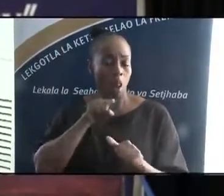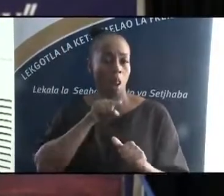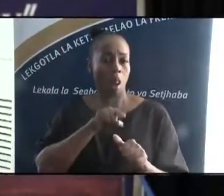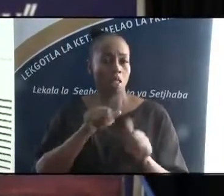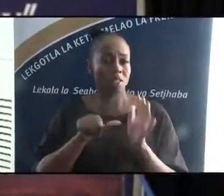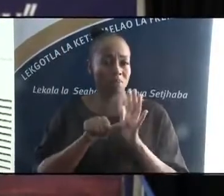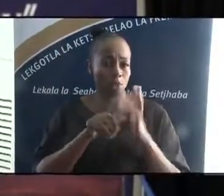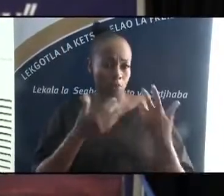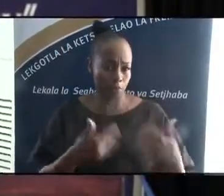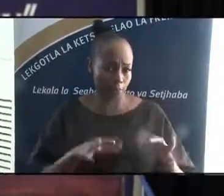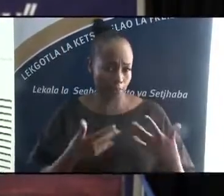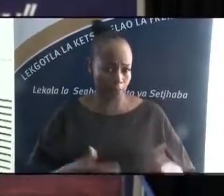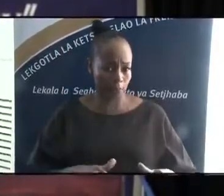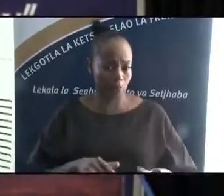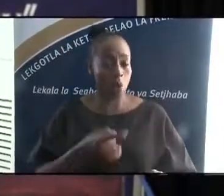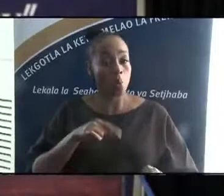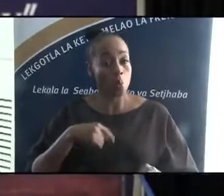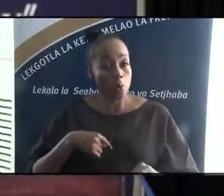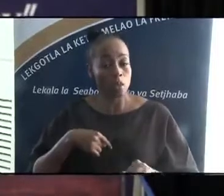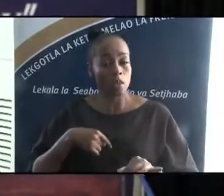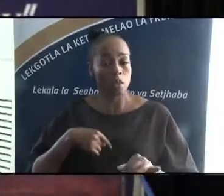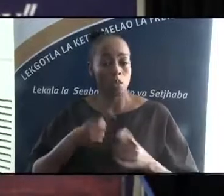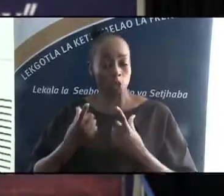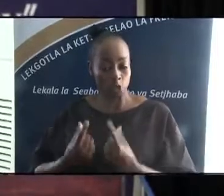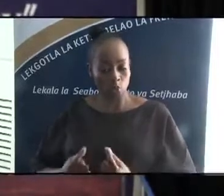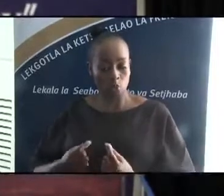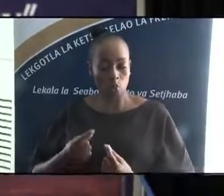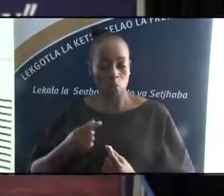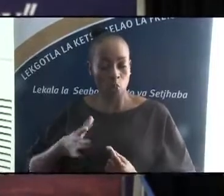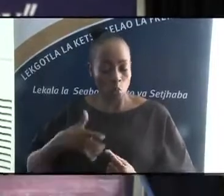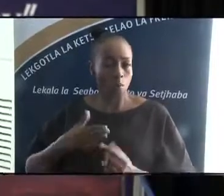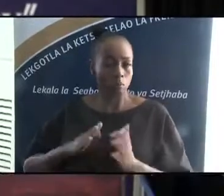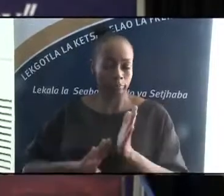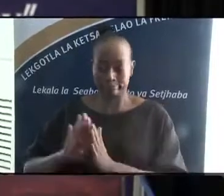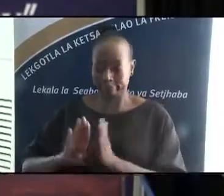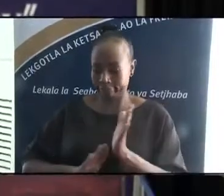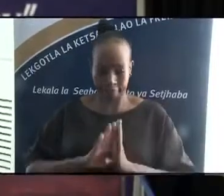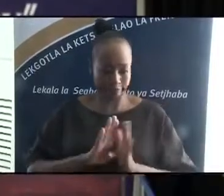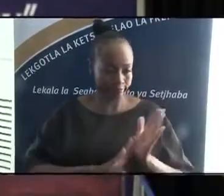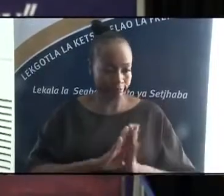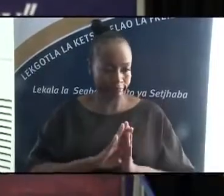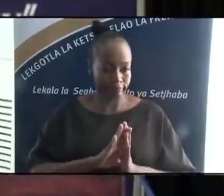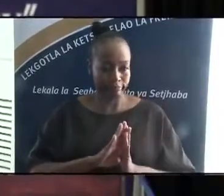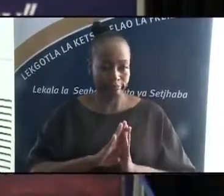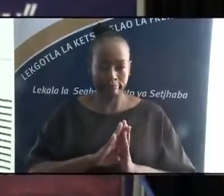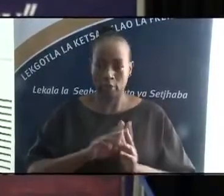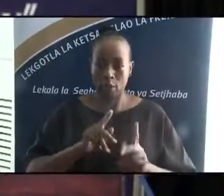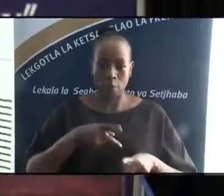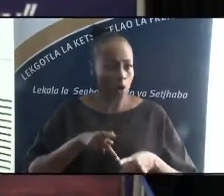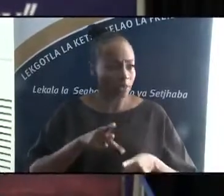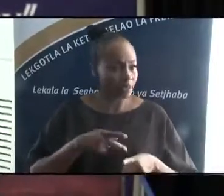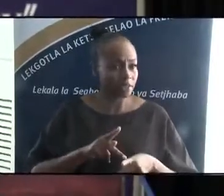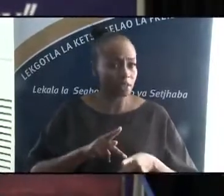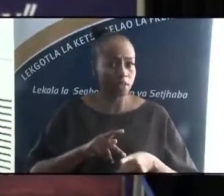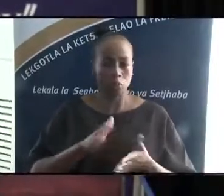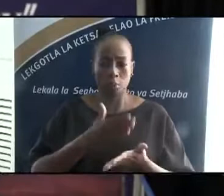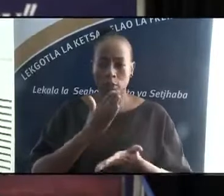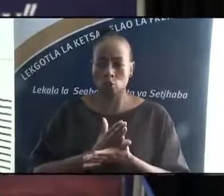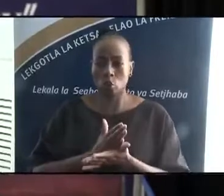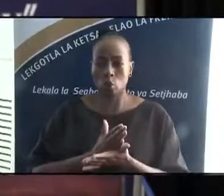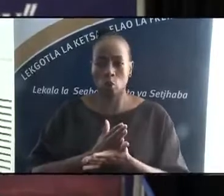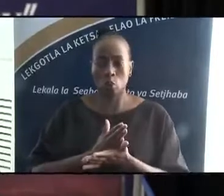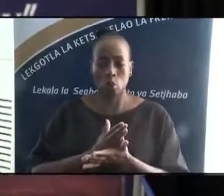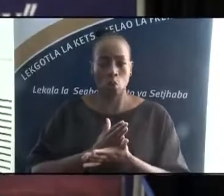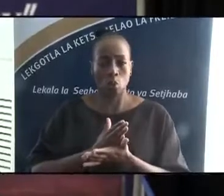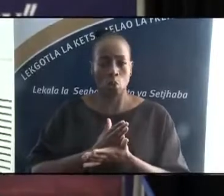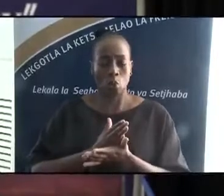critically important. So as we do that, we would like to improve gross productivity growth, drive